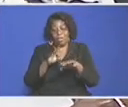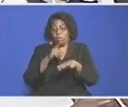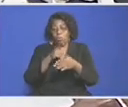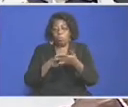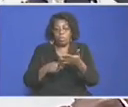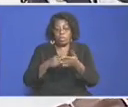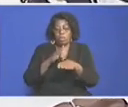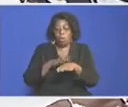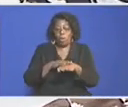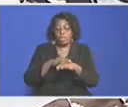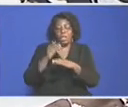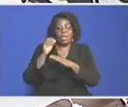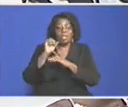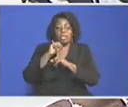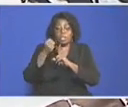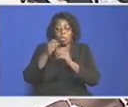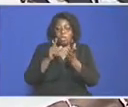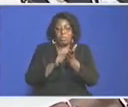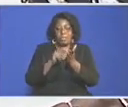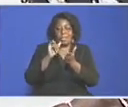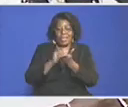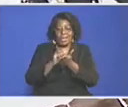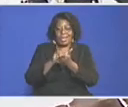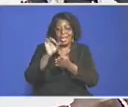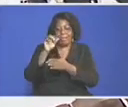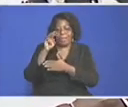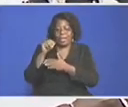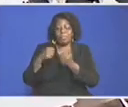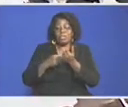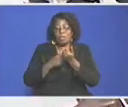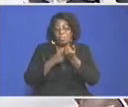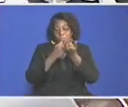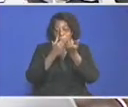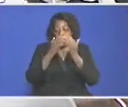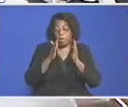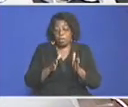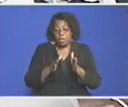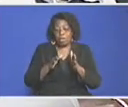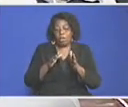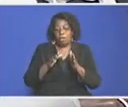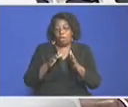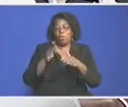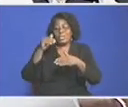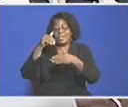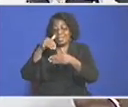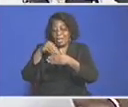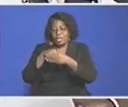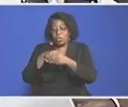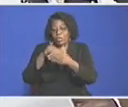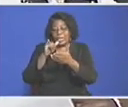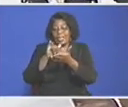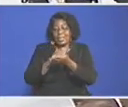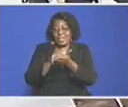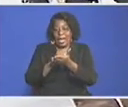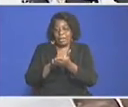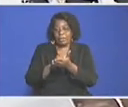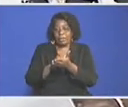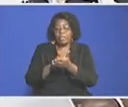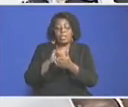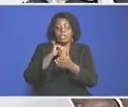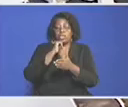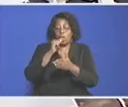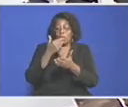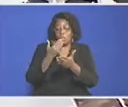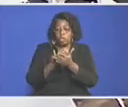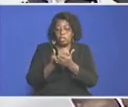which suggest that an FNM supporter could have been involved. Mr. Kalmer said it's wrong to use the death of a young man to gain political